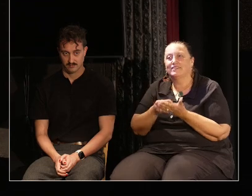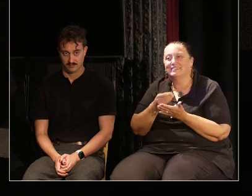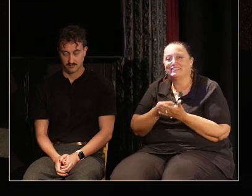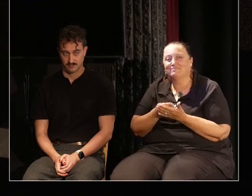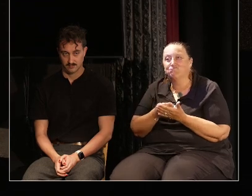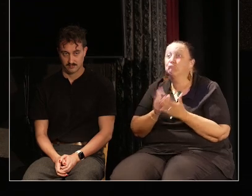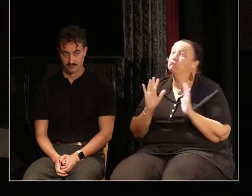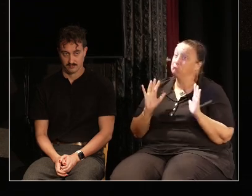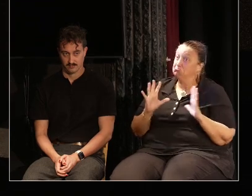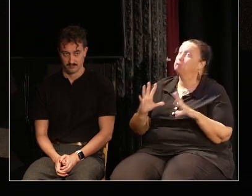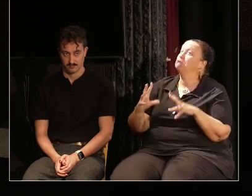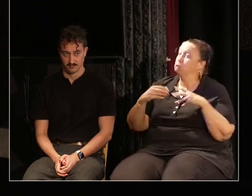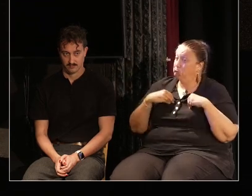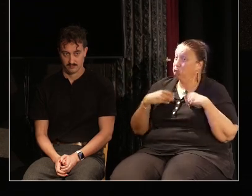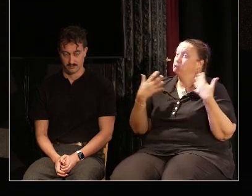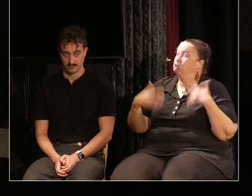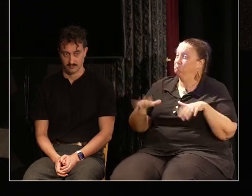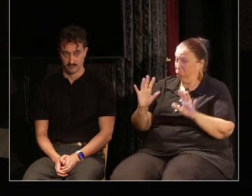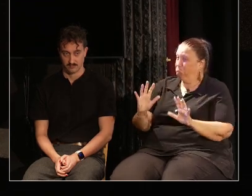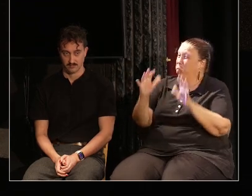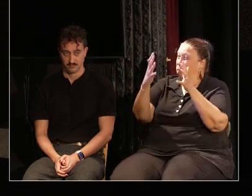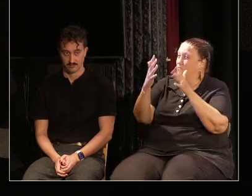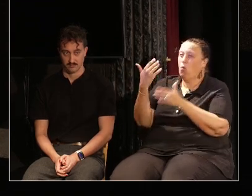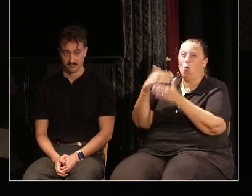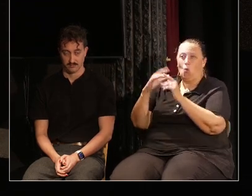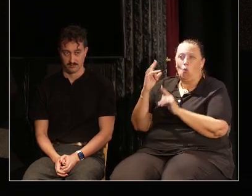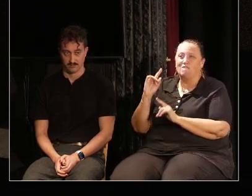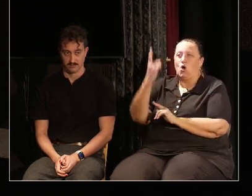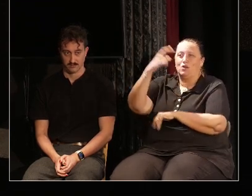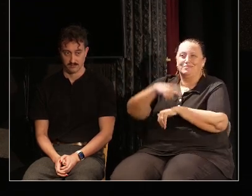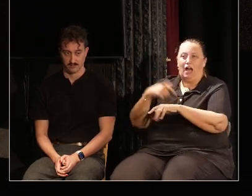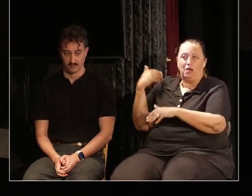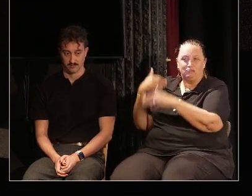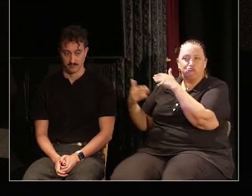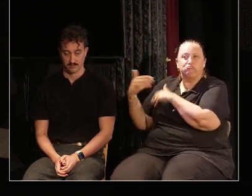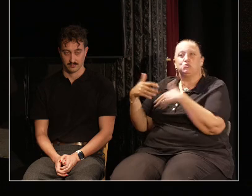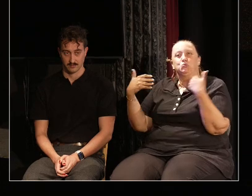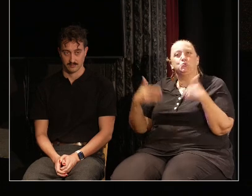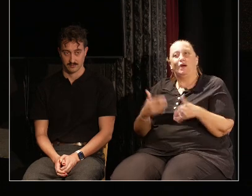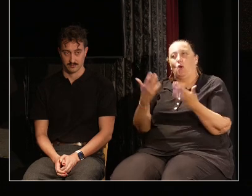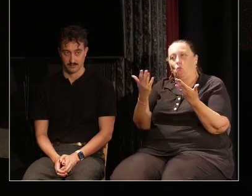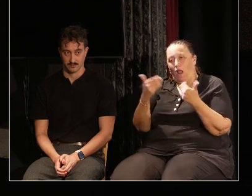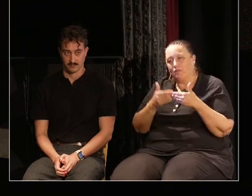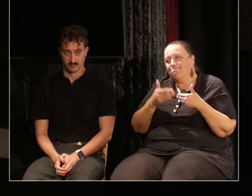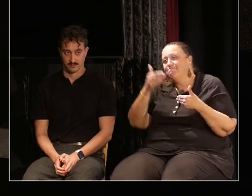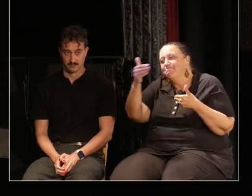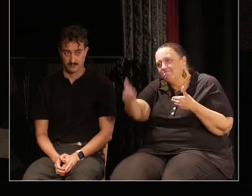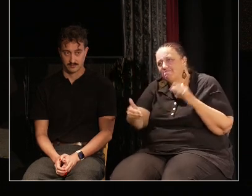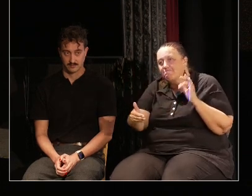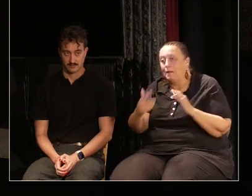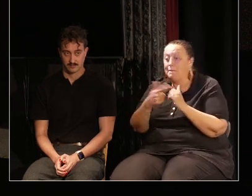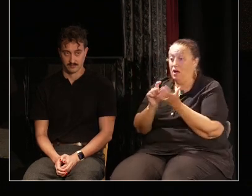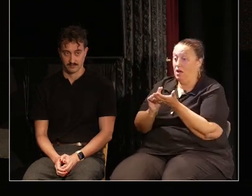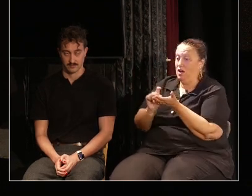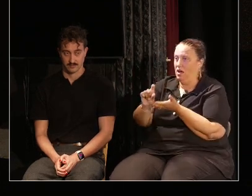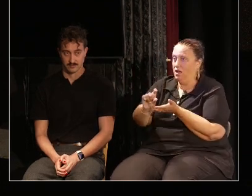this is a welcome and historic and incredibly important step forward, the strategy is only partially